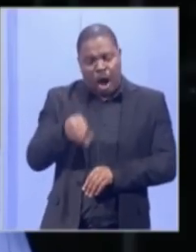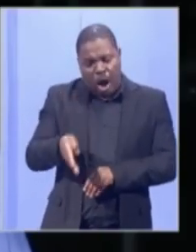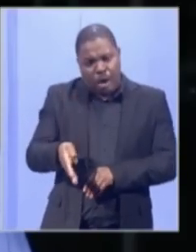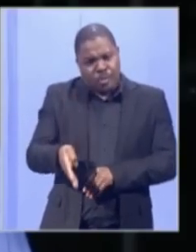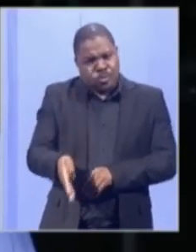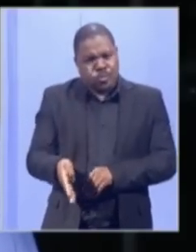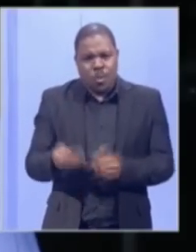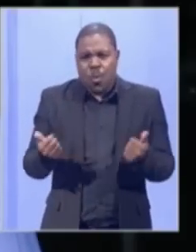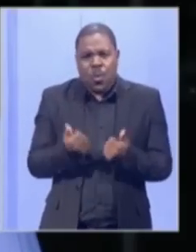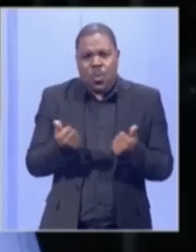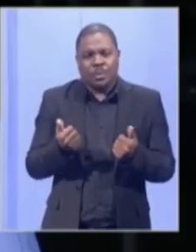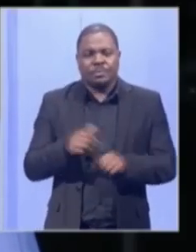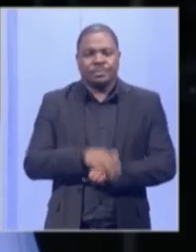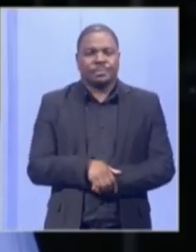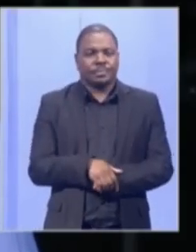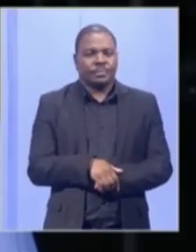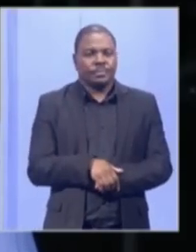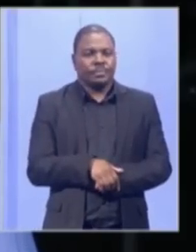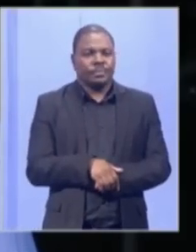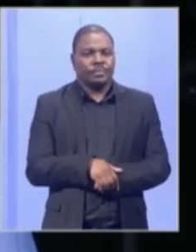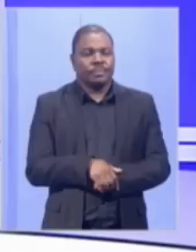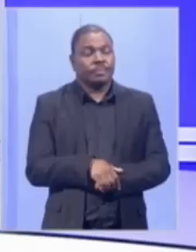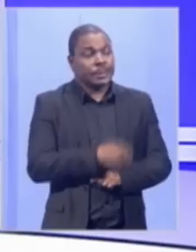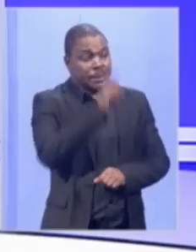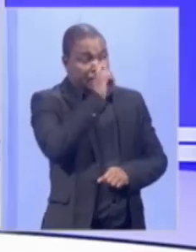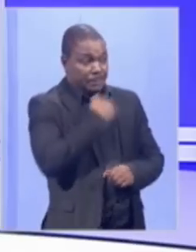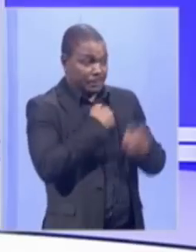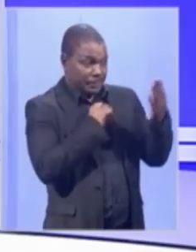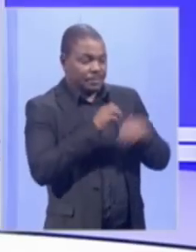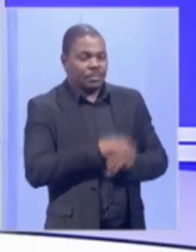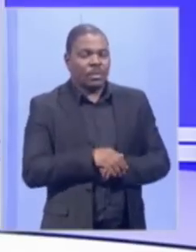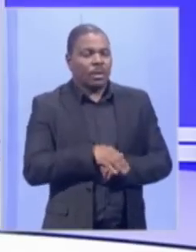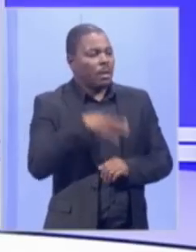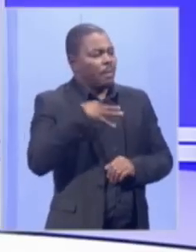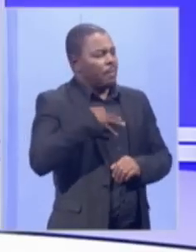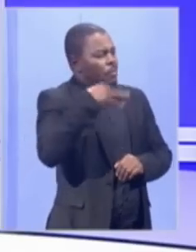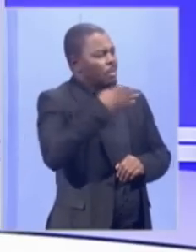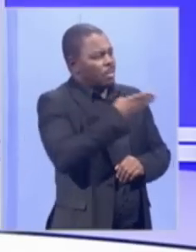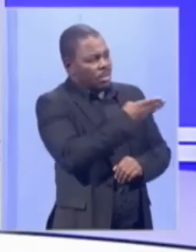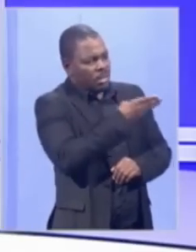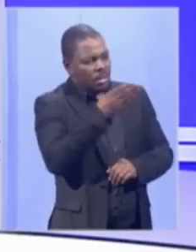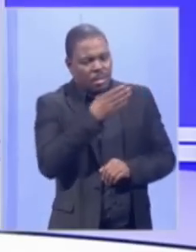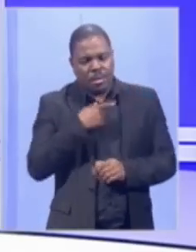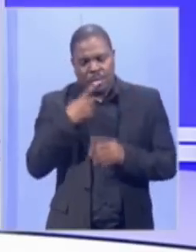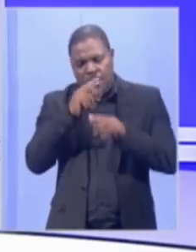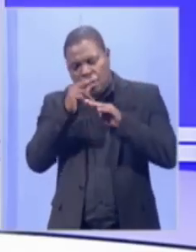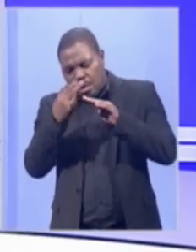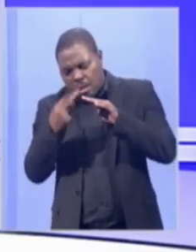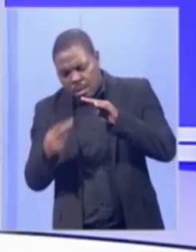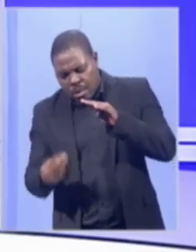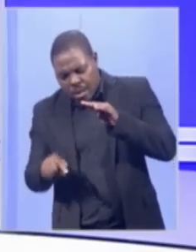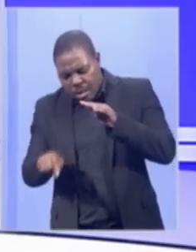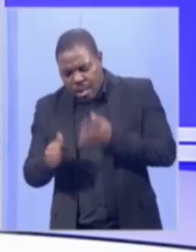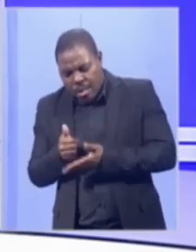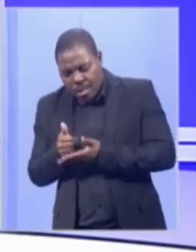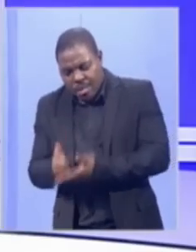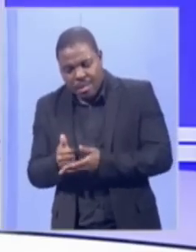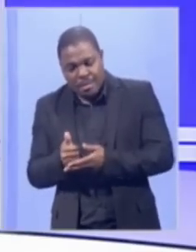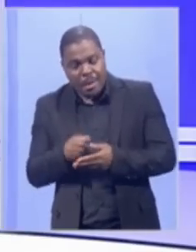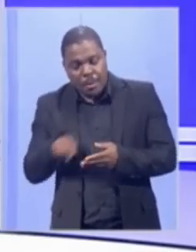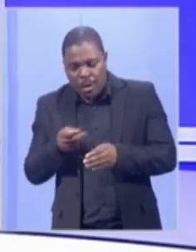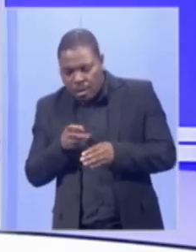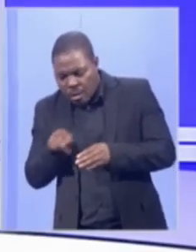moepo go fitlhela ga jana kgaitsedi aka. Ebe kgaitsedi aka baithaopi bao ba ileng ba theosetswa ka tlase mokoting bona ha ba